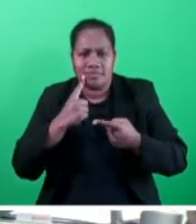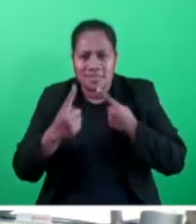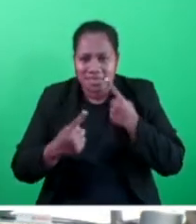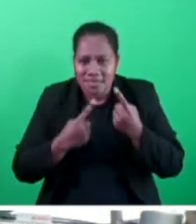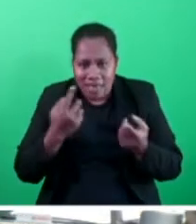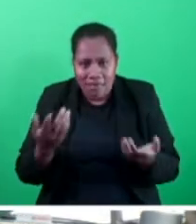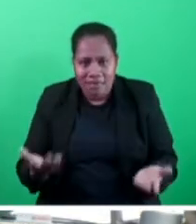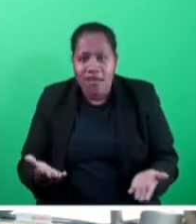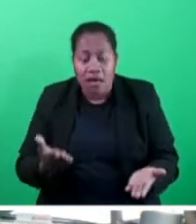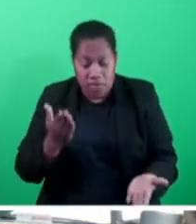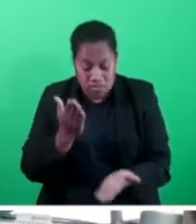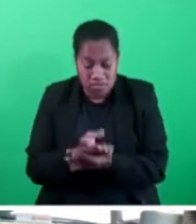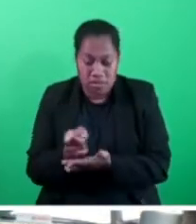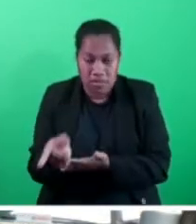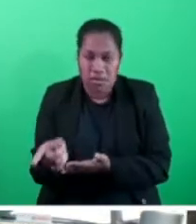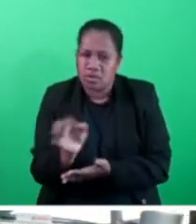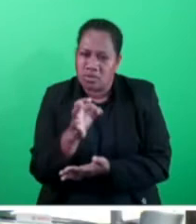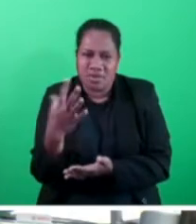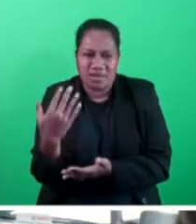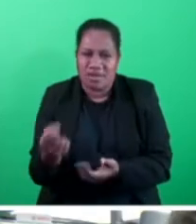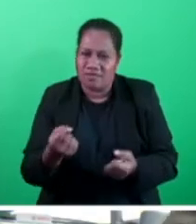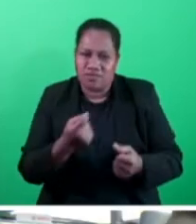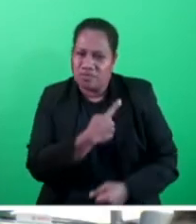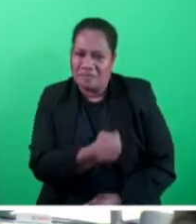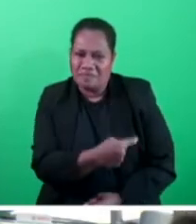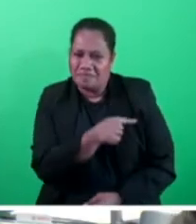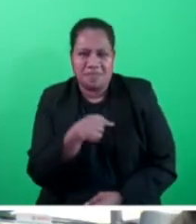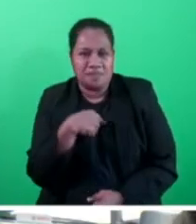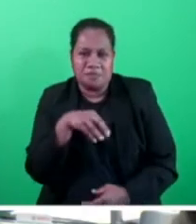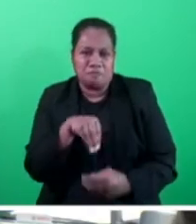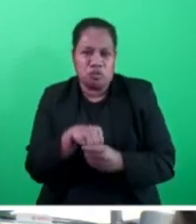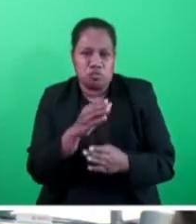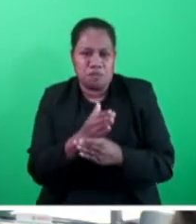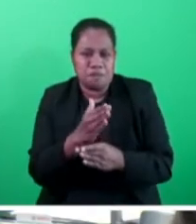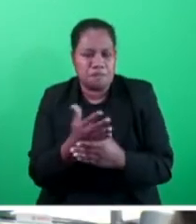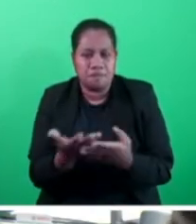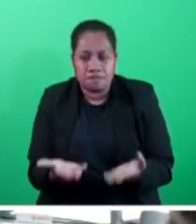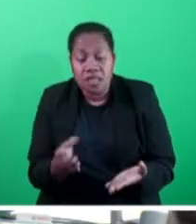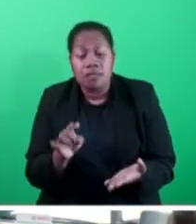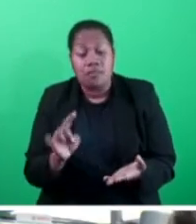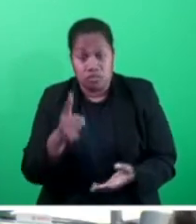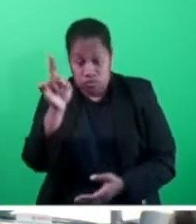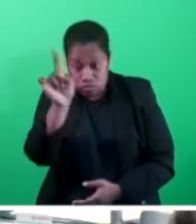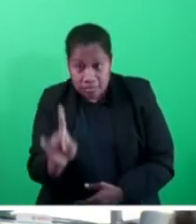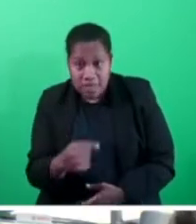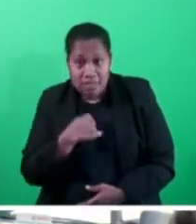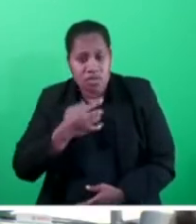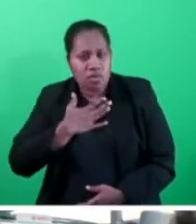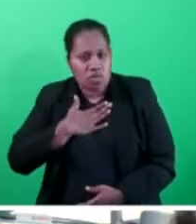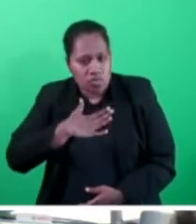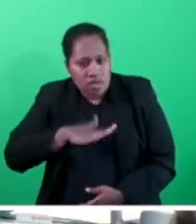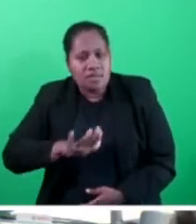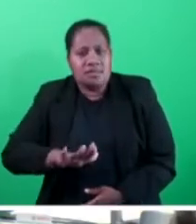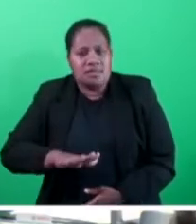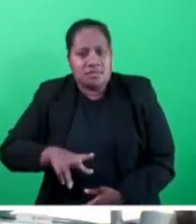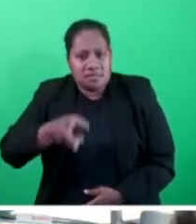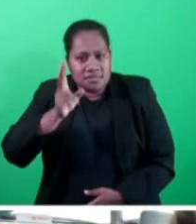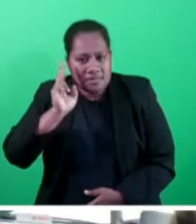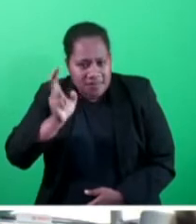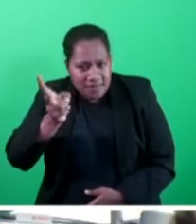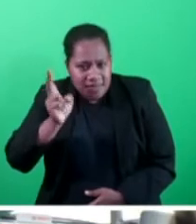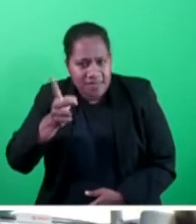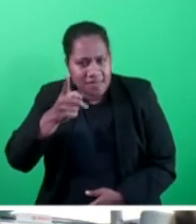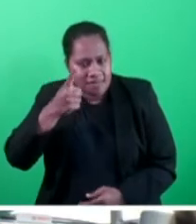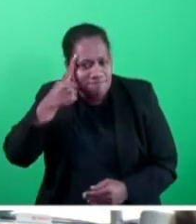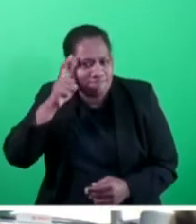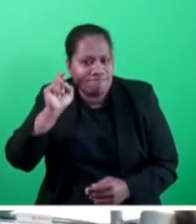commitment. Therefore, this absence from the tripartite forum. But today I would like to renew my call, Mr. Speaker said, and I invite